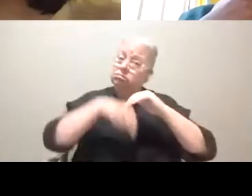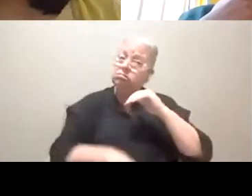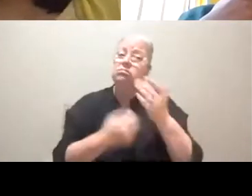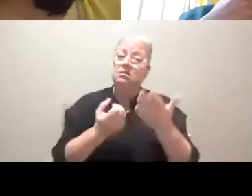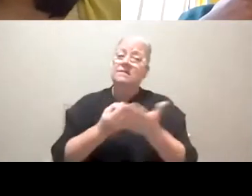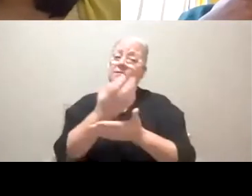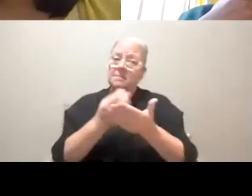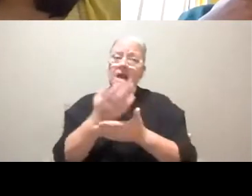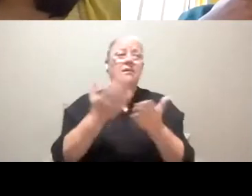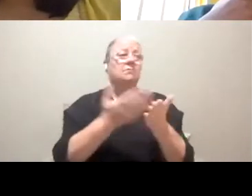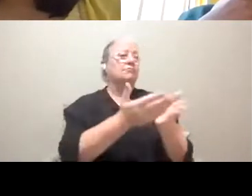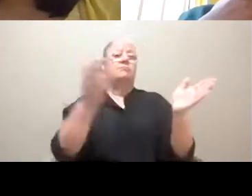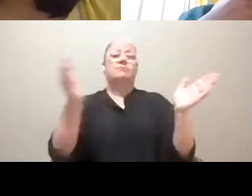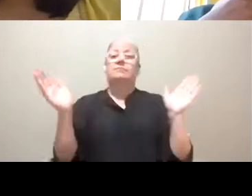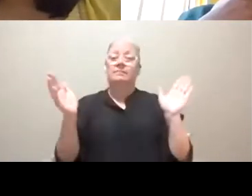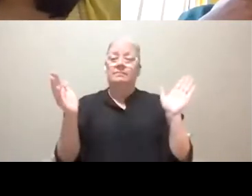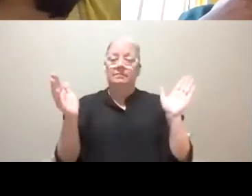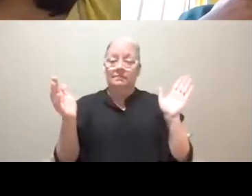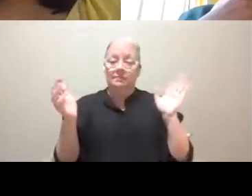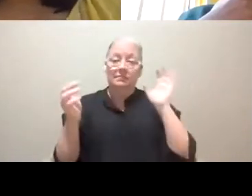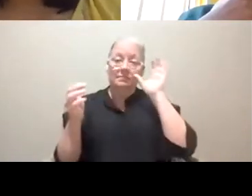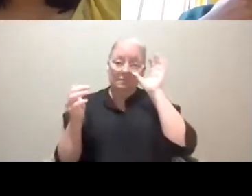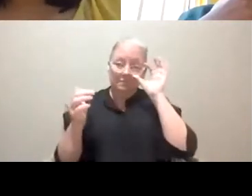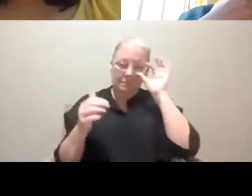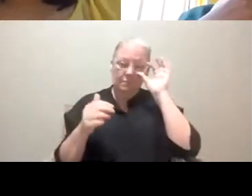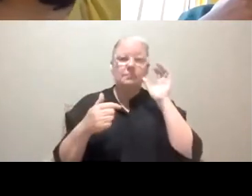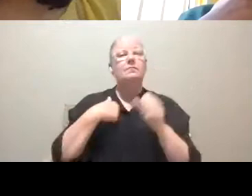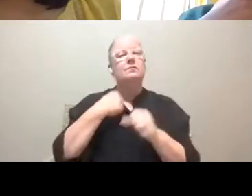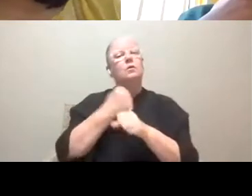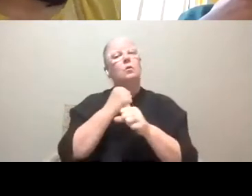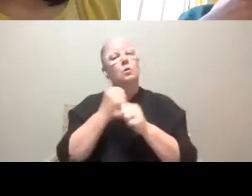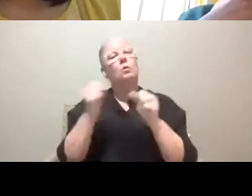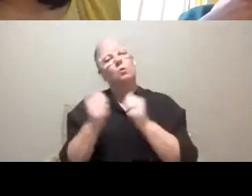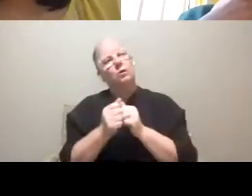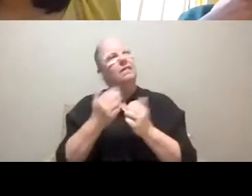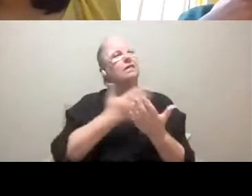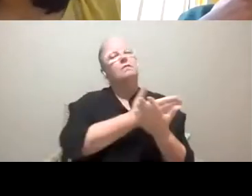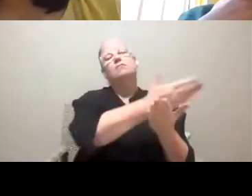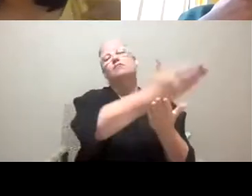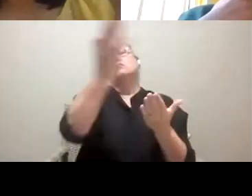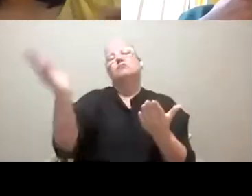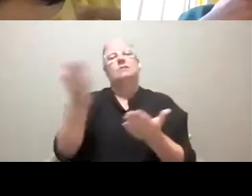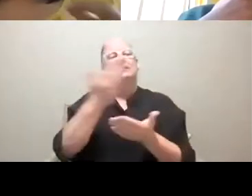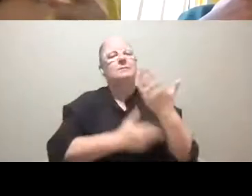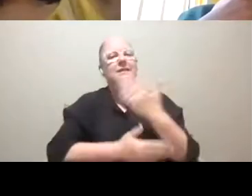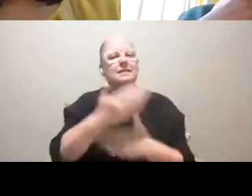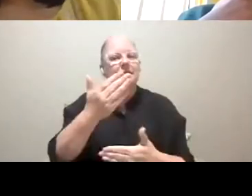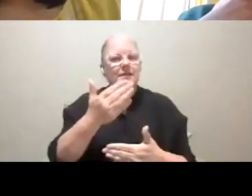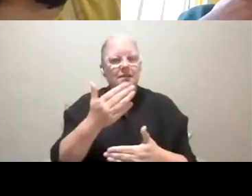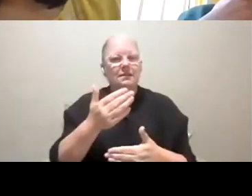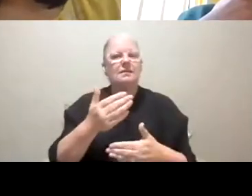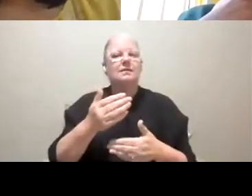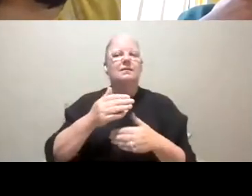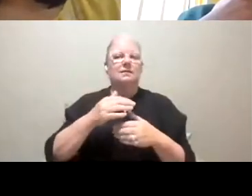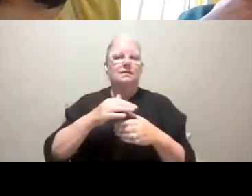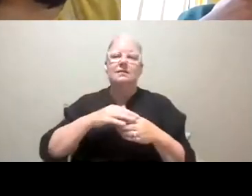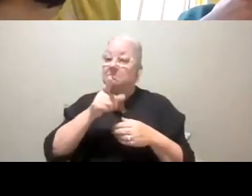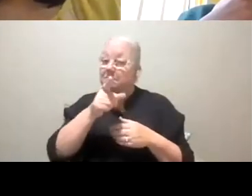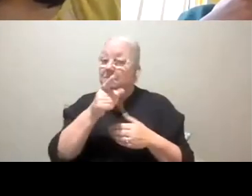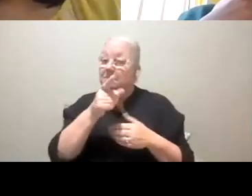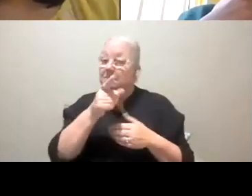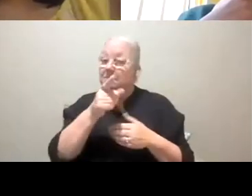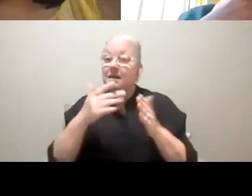And because we work a lot with persons with disabilities, in all activities we look at it from that lens. Even there are some